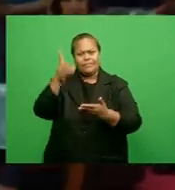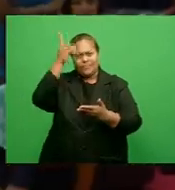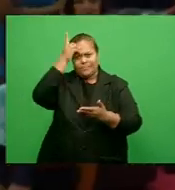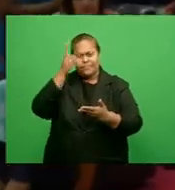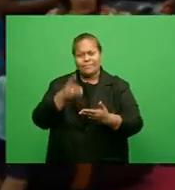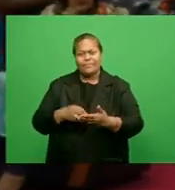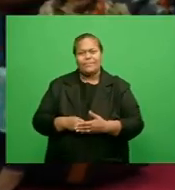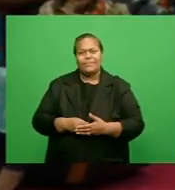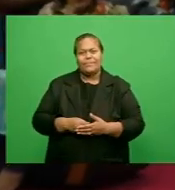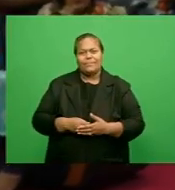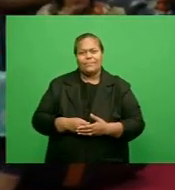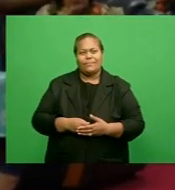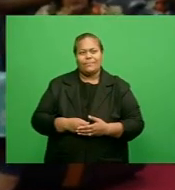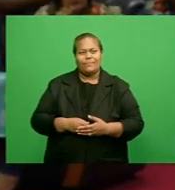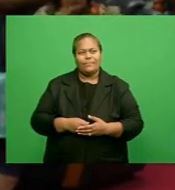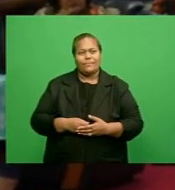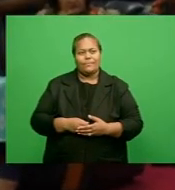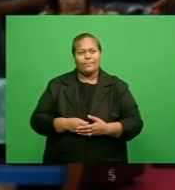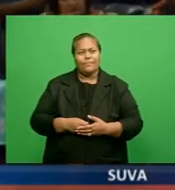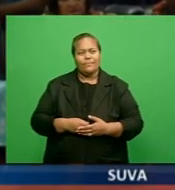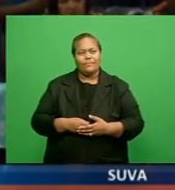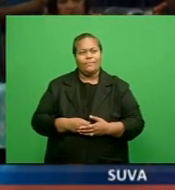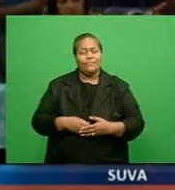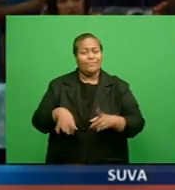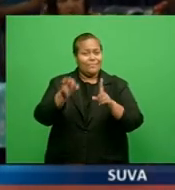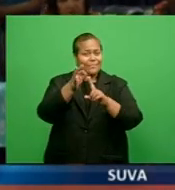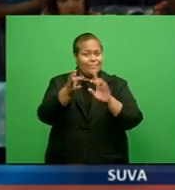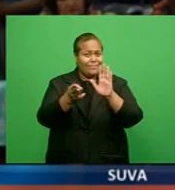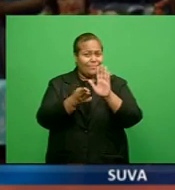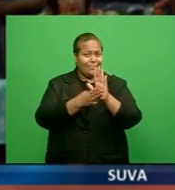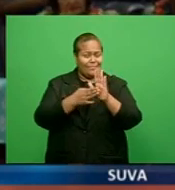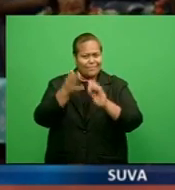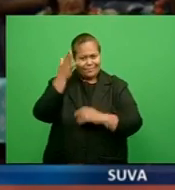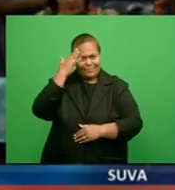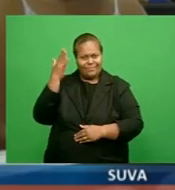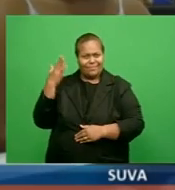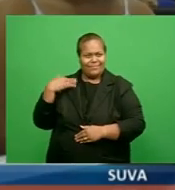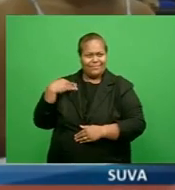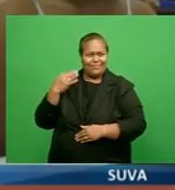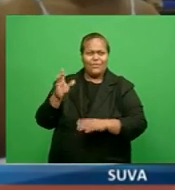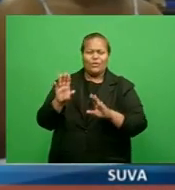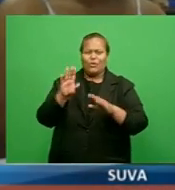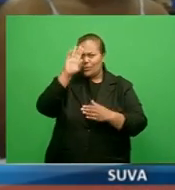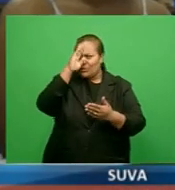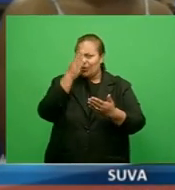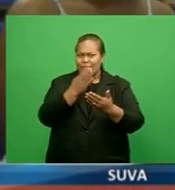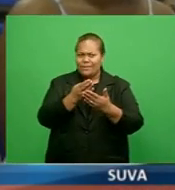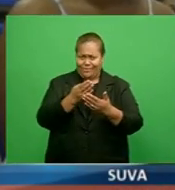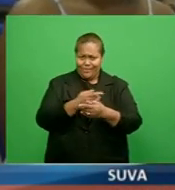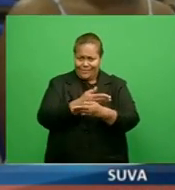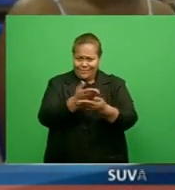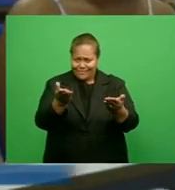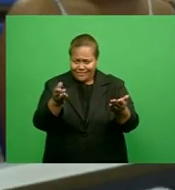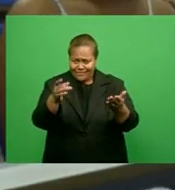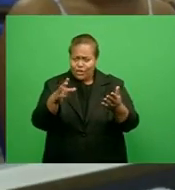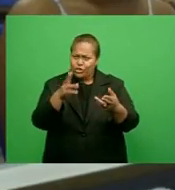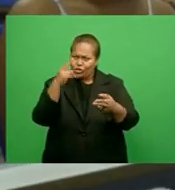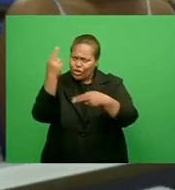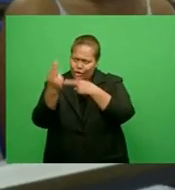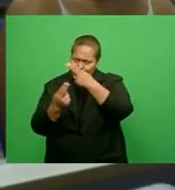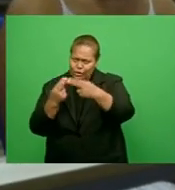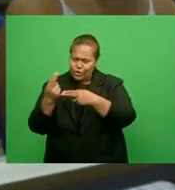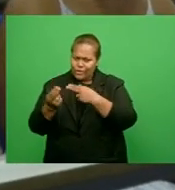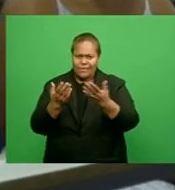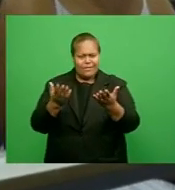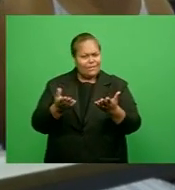reports. The Prime Minister is reminding the students that they are the generation that has been shaped by Fiji's